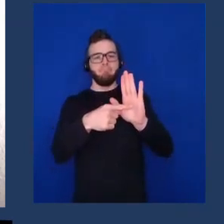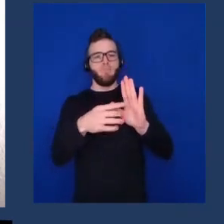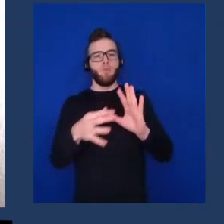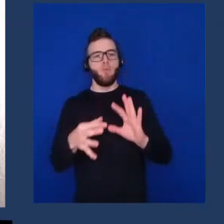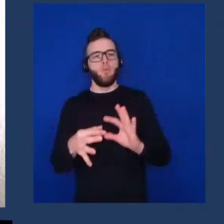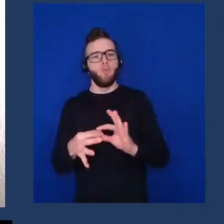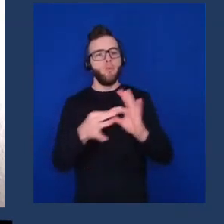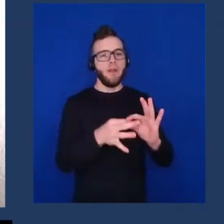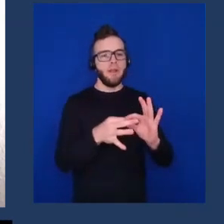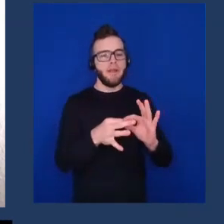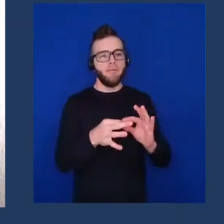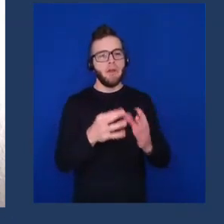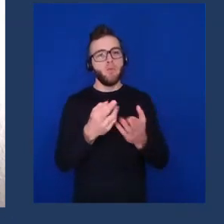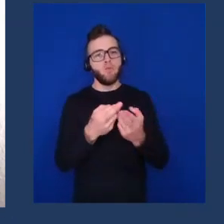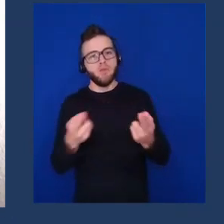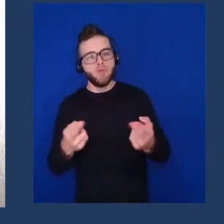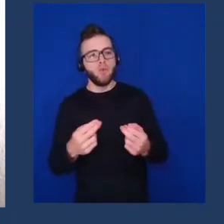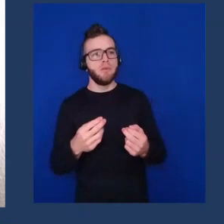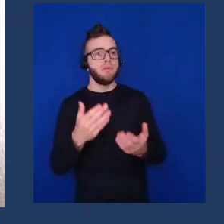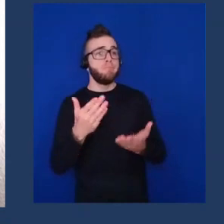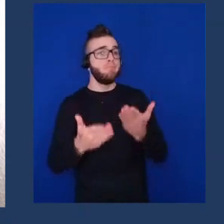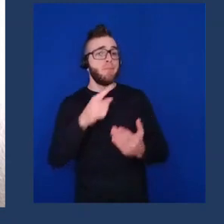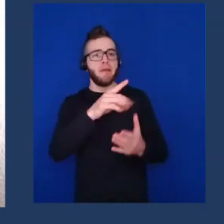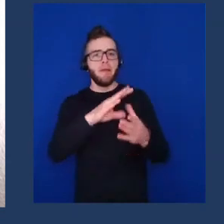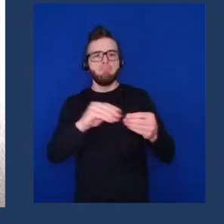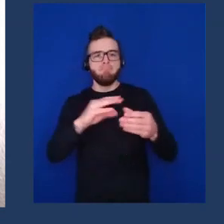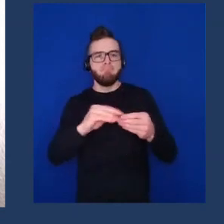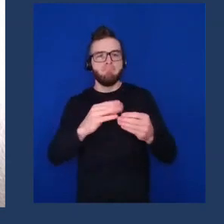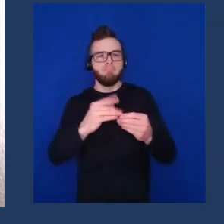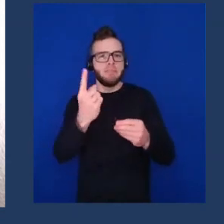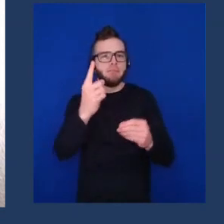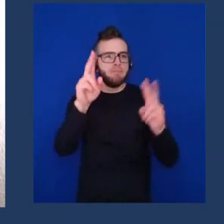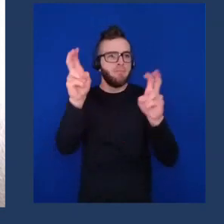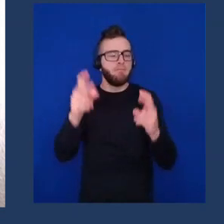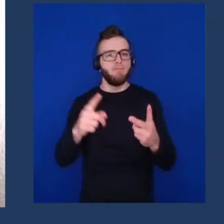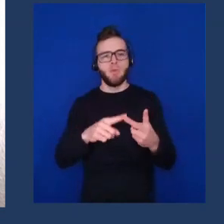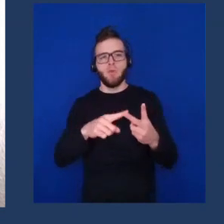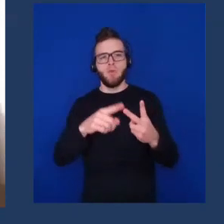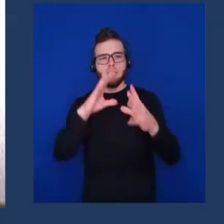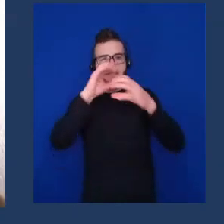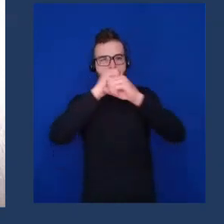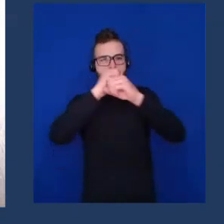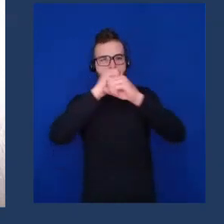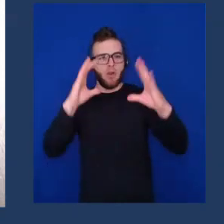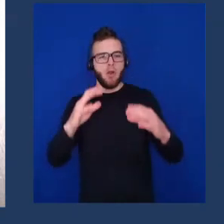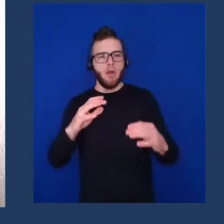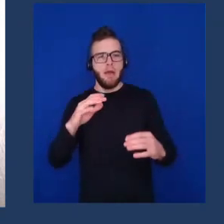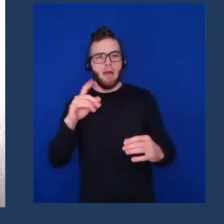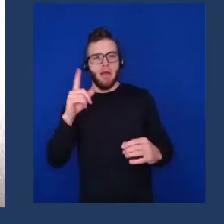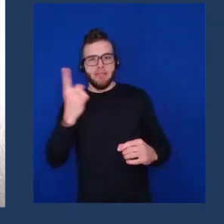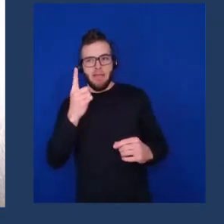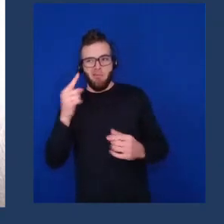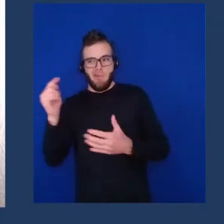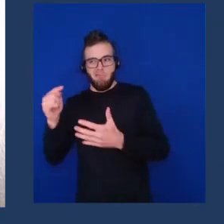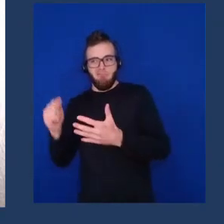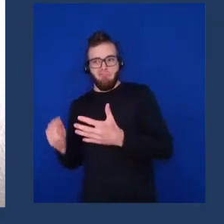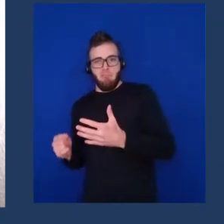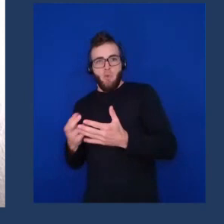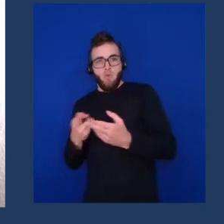topic, describing a particular scenario, what resources are available, how to get access to professional